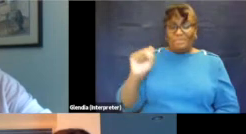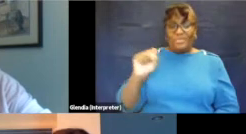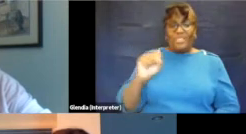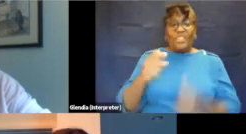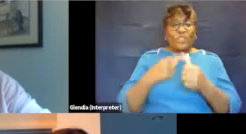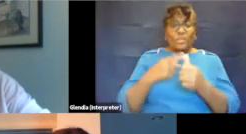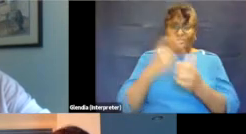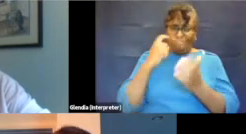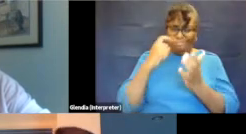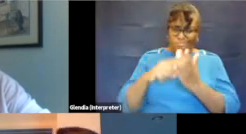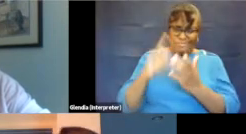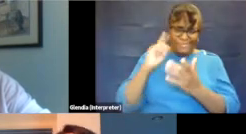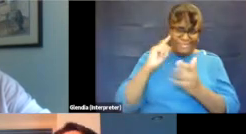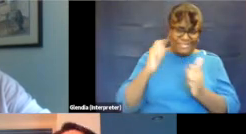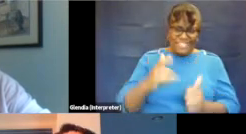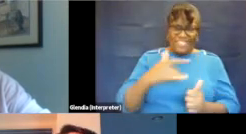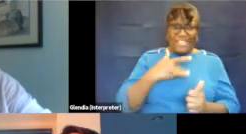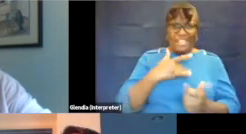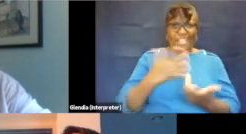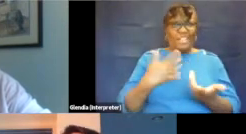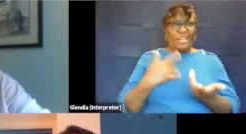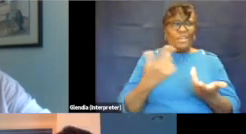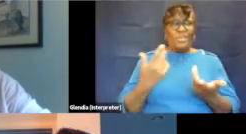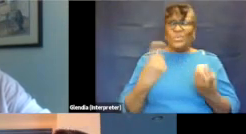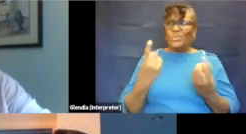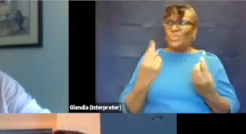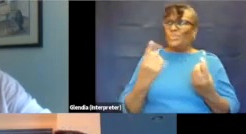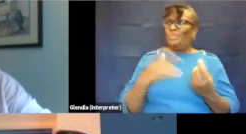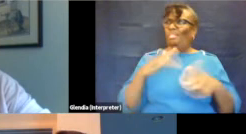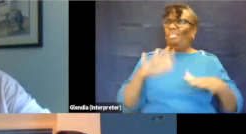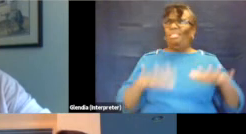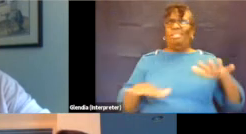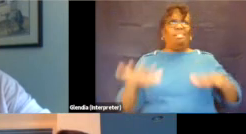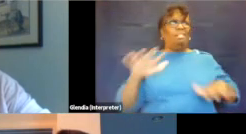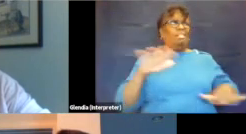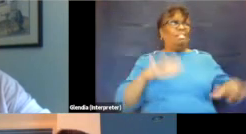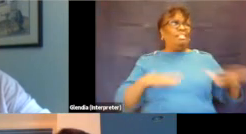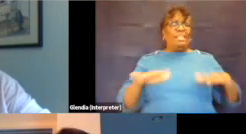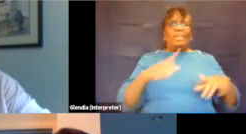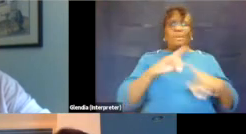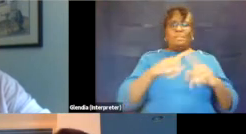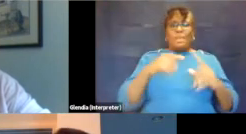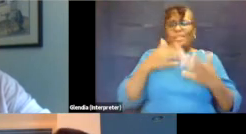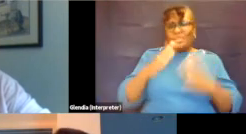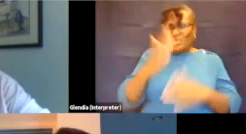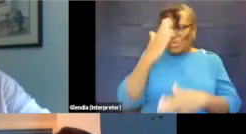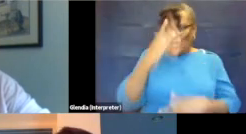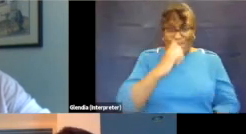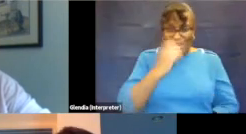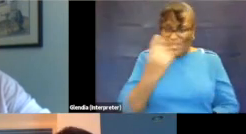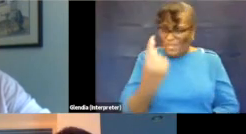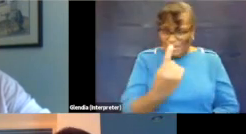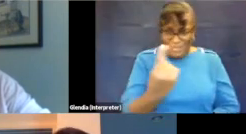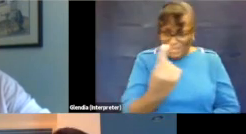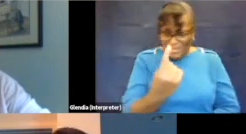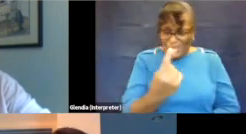in uncharted waters. The topic of discussion tonight will allow you to know you're not alone in navigating this. Building a